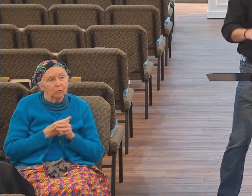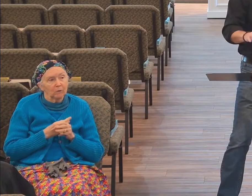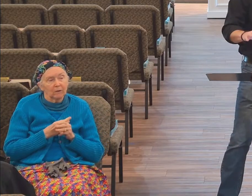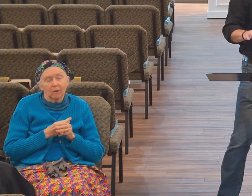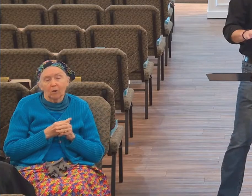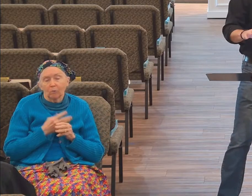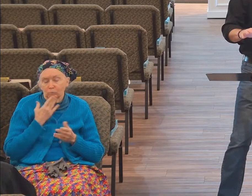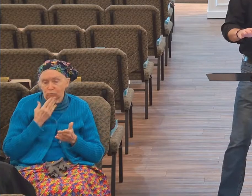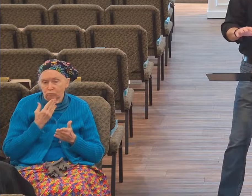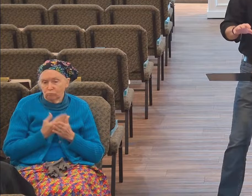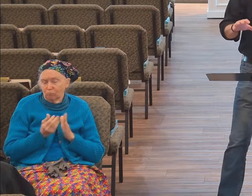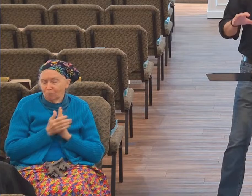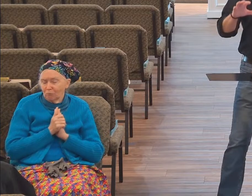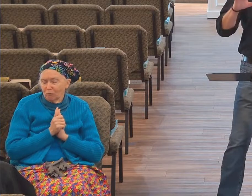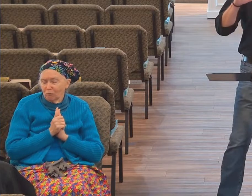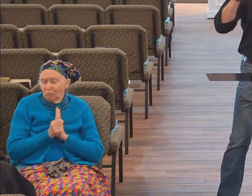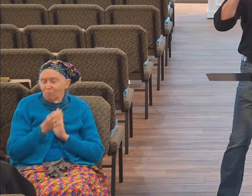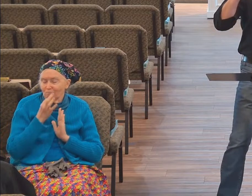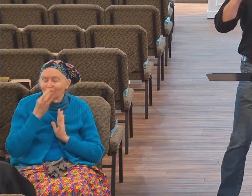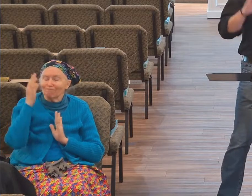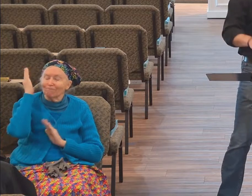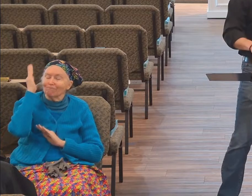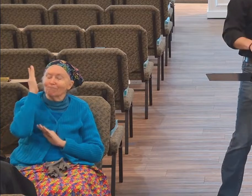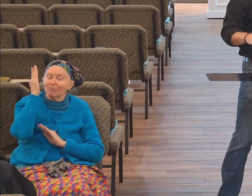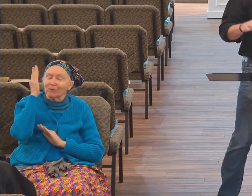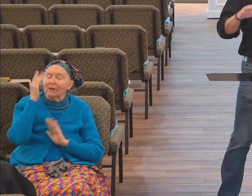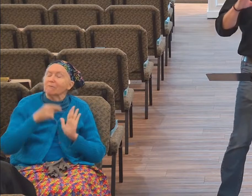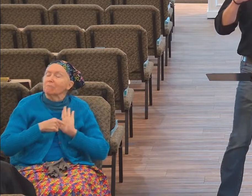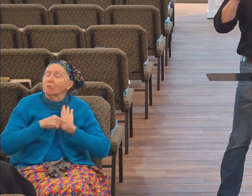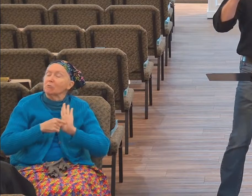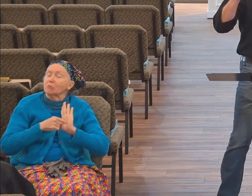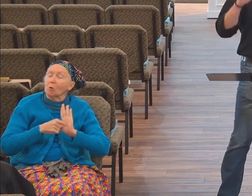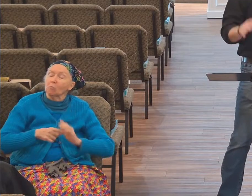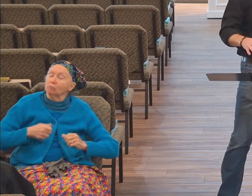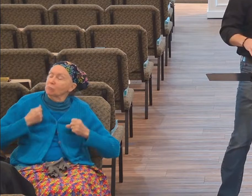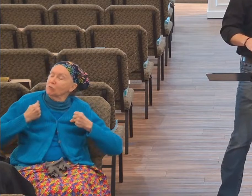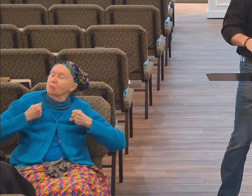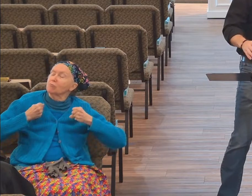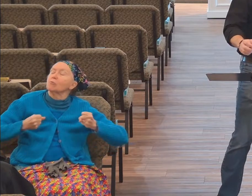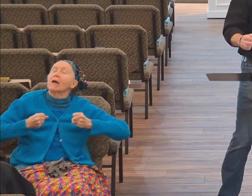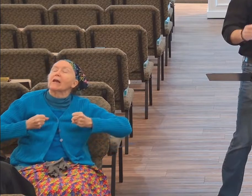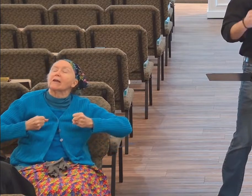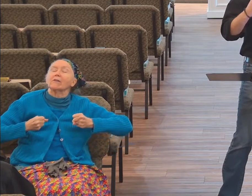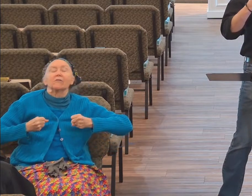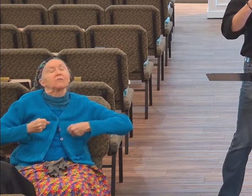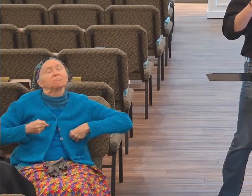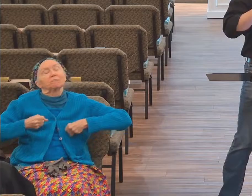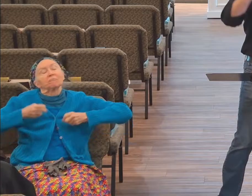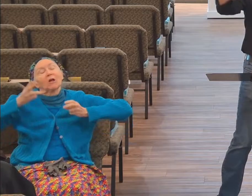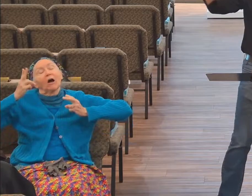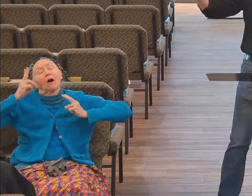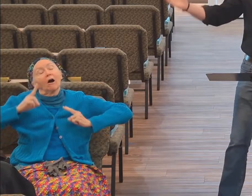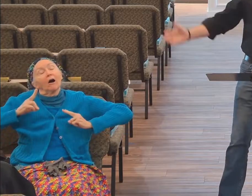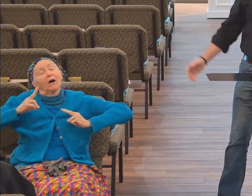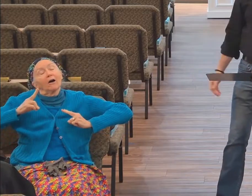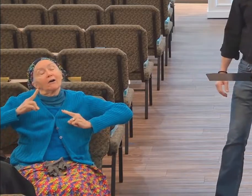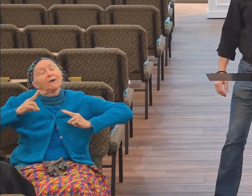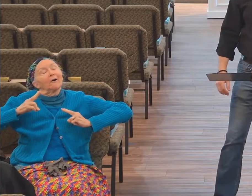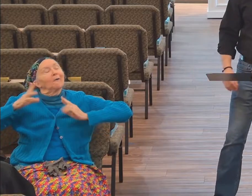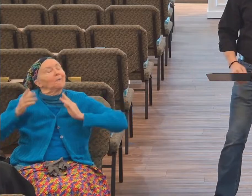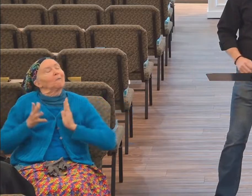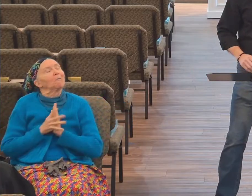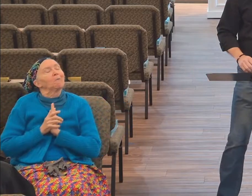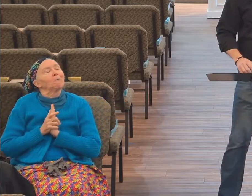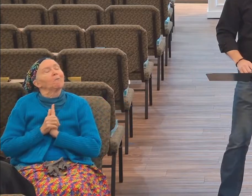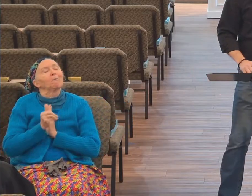These are the kinds of people who often projected strength and dignity and eloquence of language,